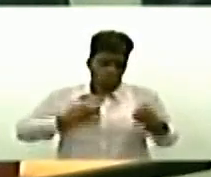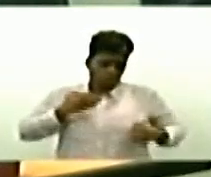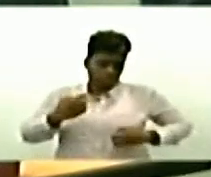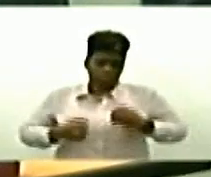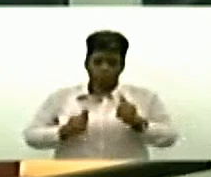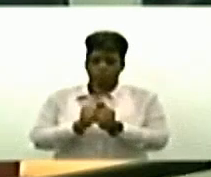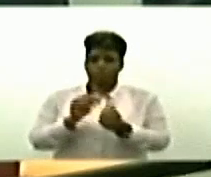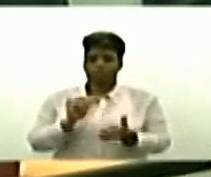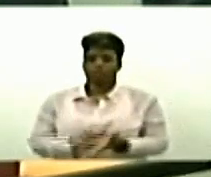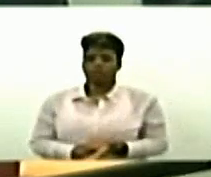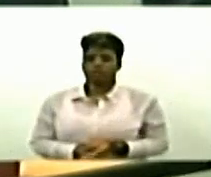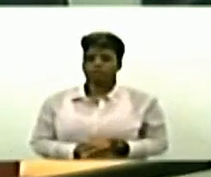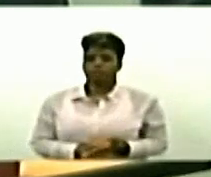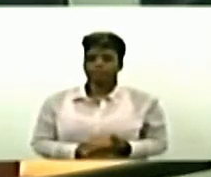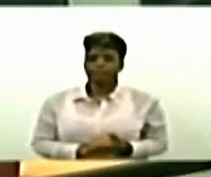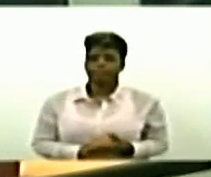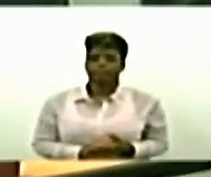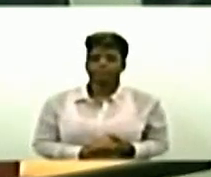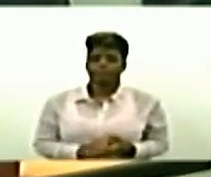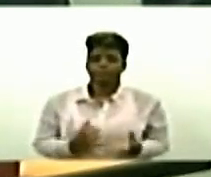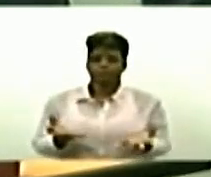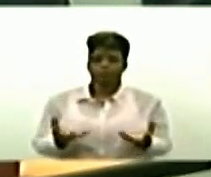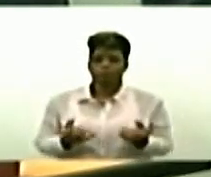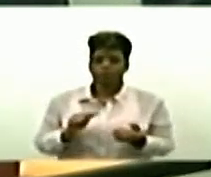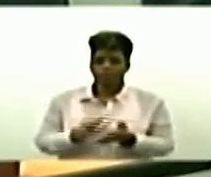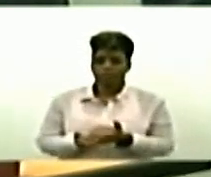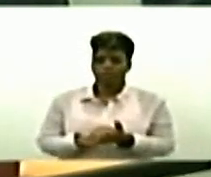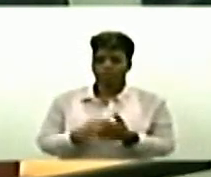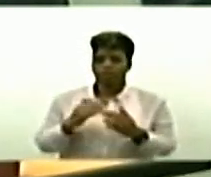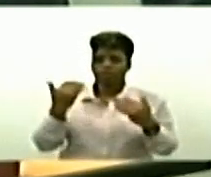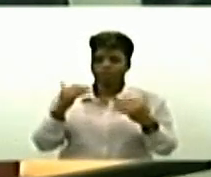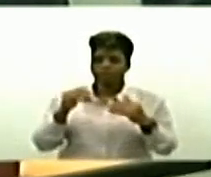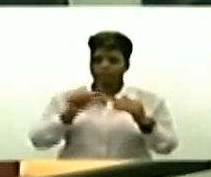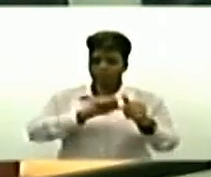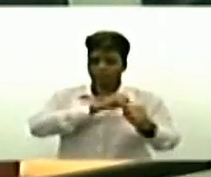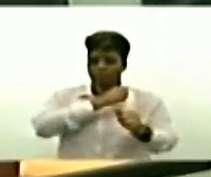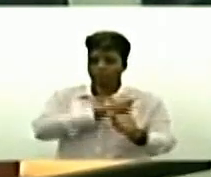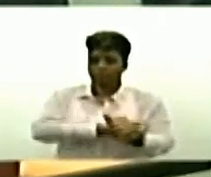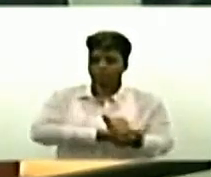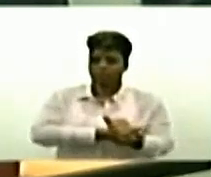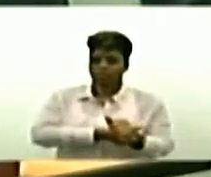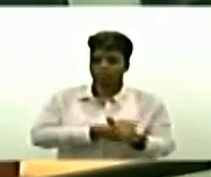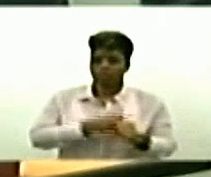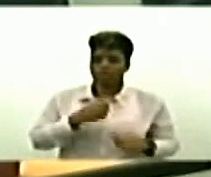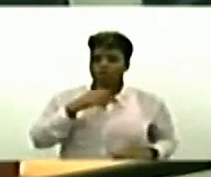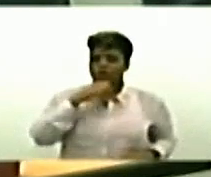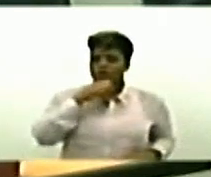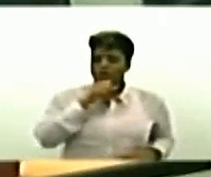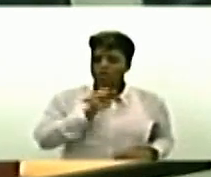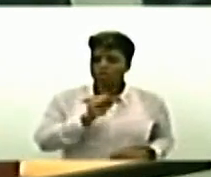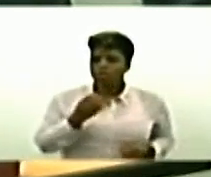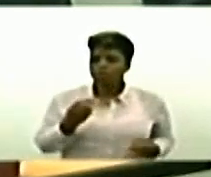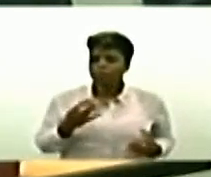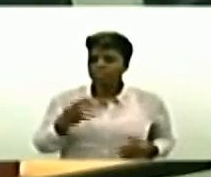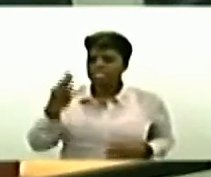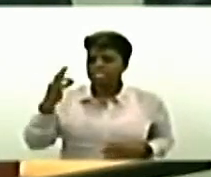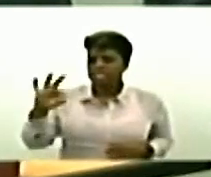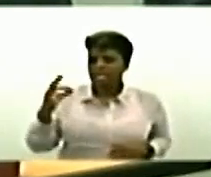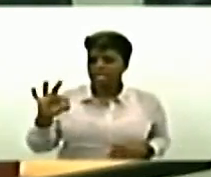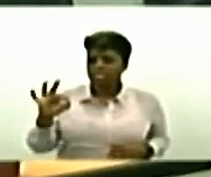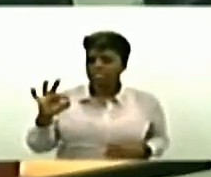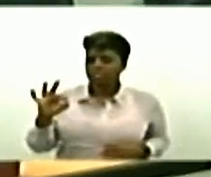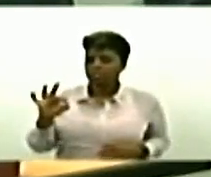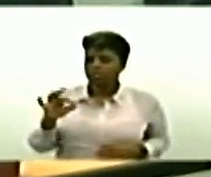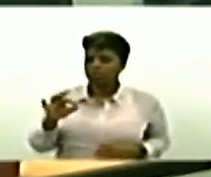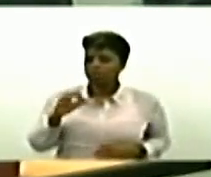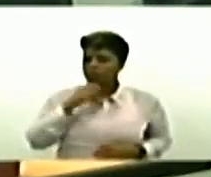that level of authority. I noticed the age is 19 and up. But you also need active persons. So